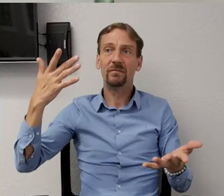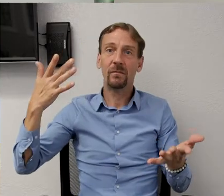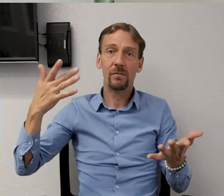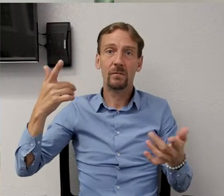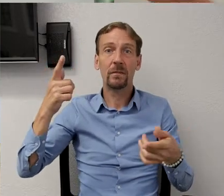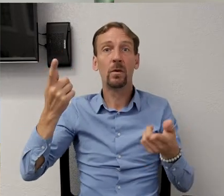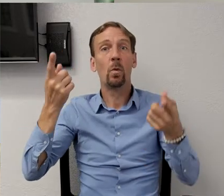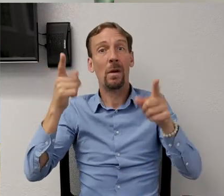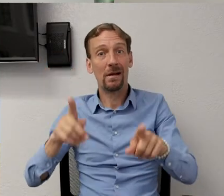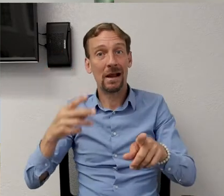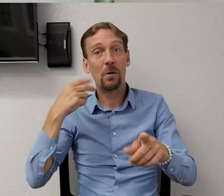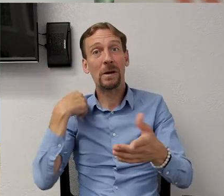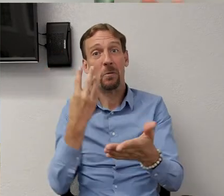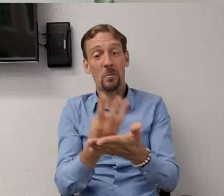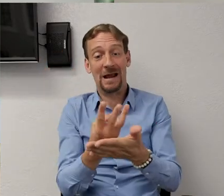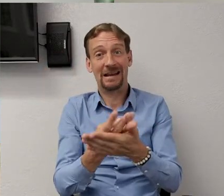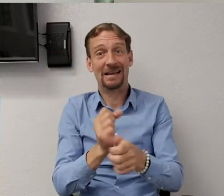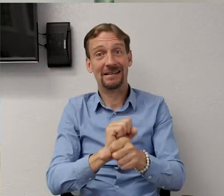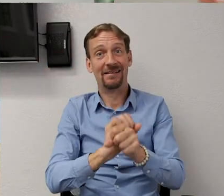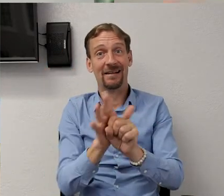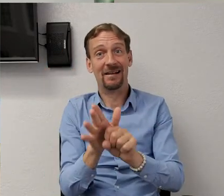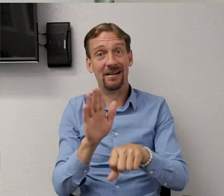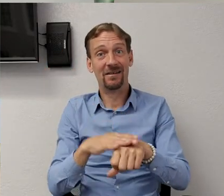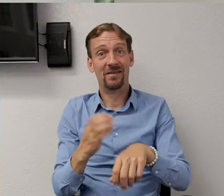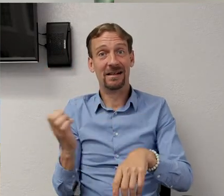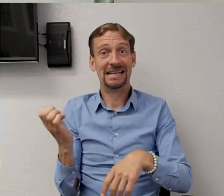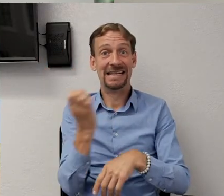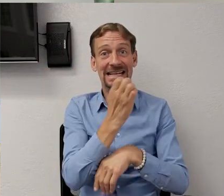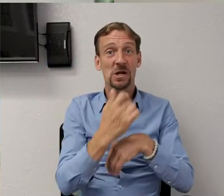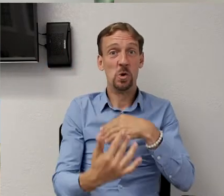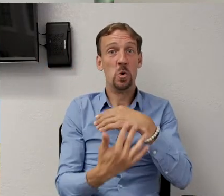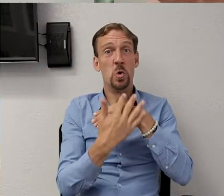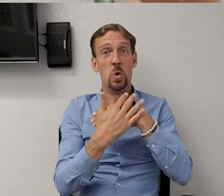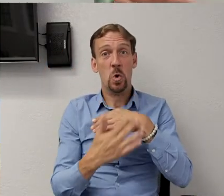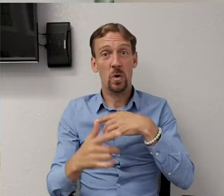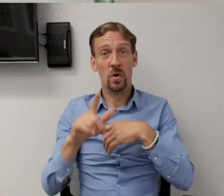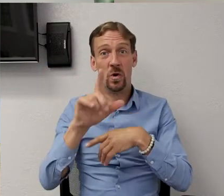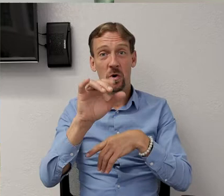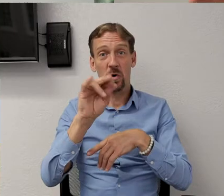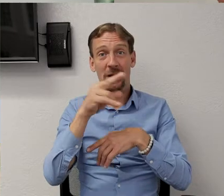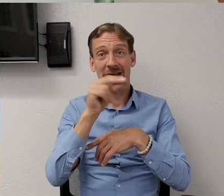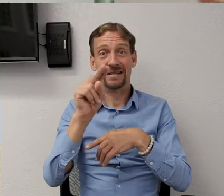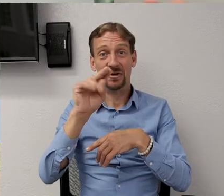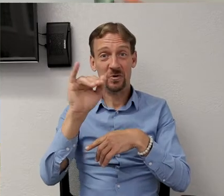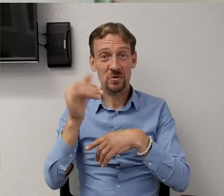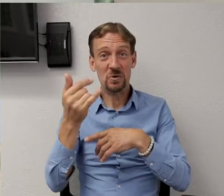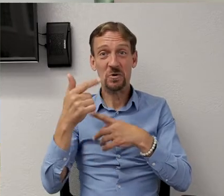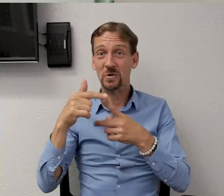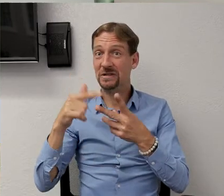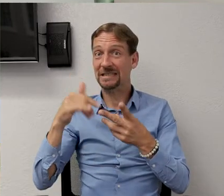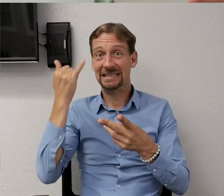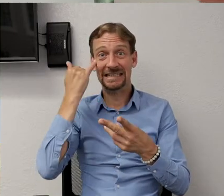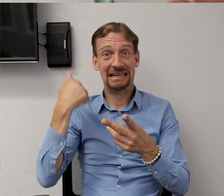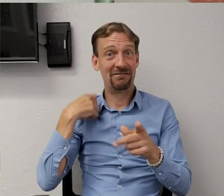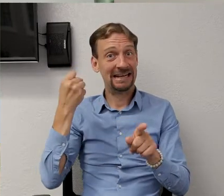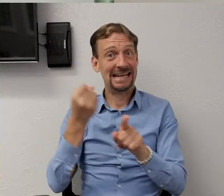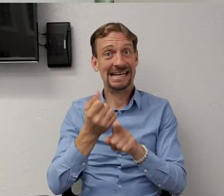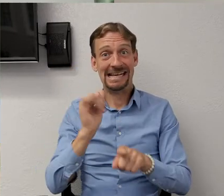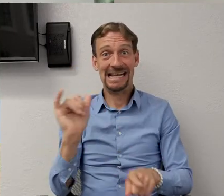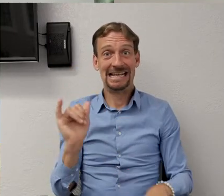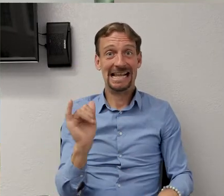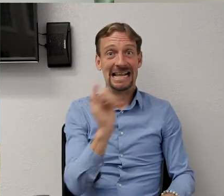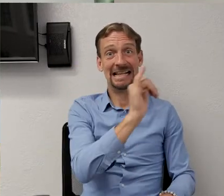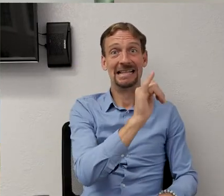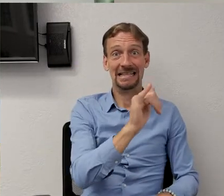of what we were witnessing on the East Coast and Louisiana and New Jersey. And if we were to get hit by that like that, and